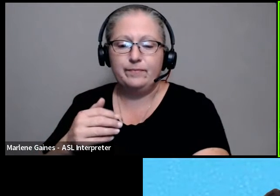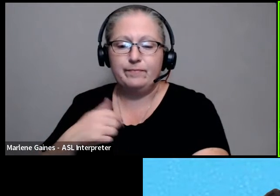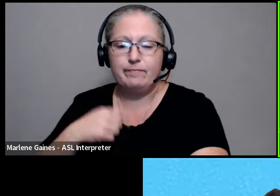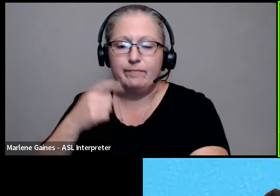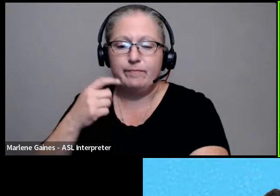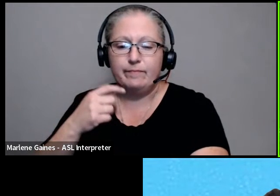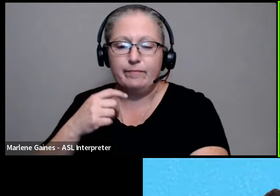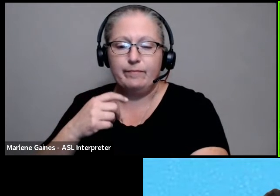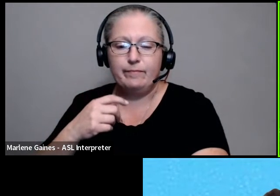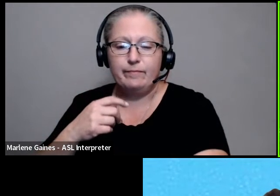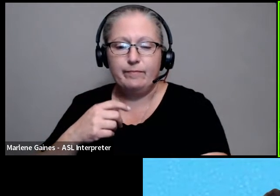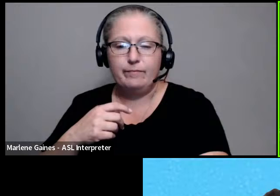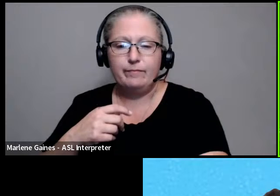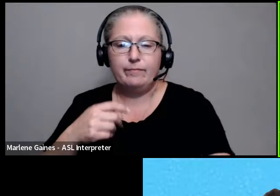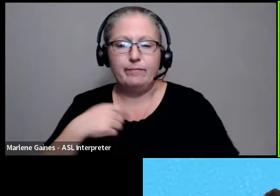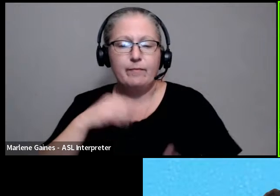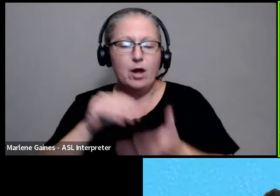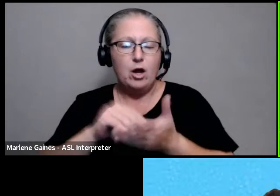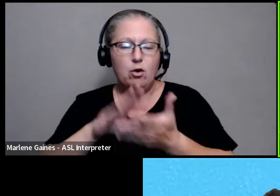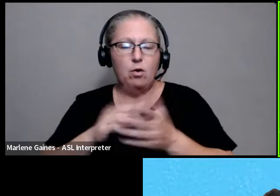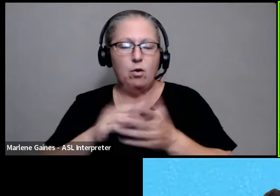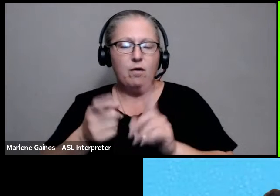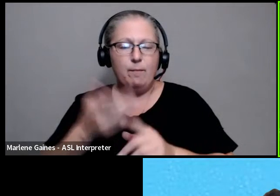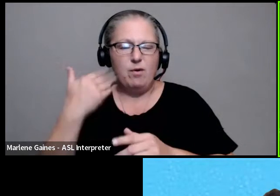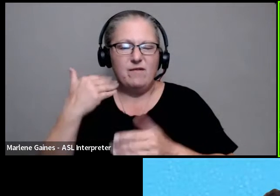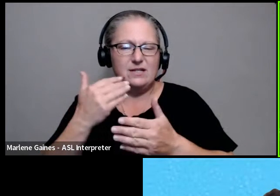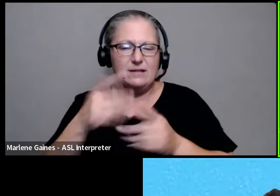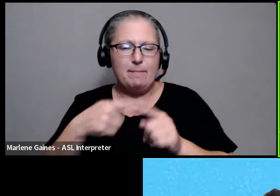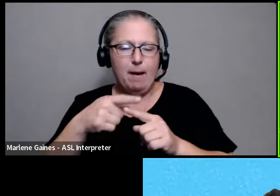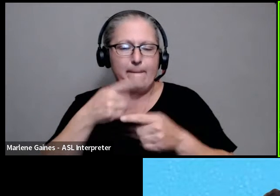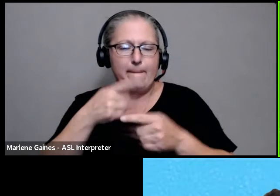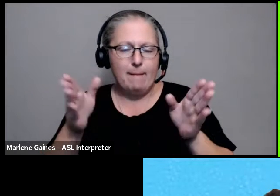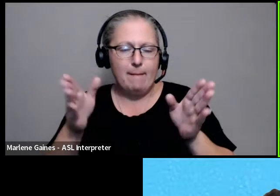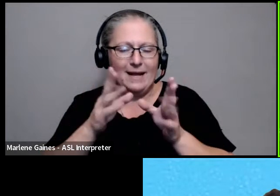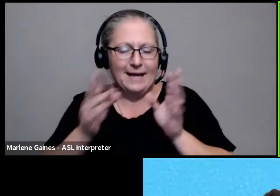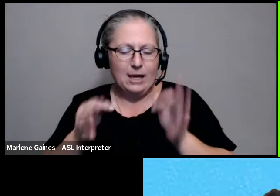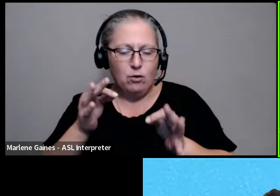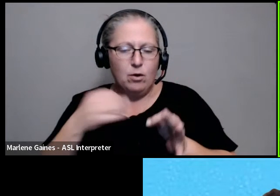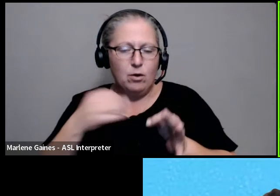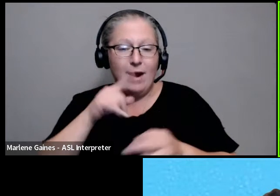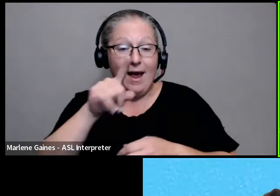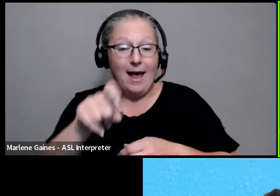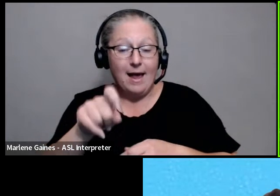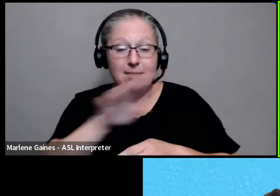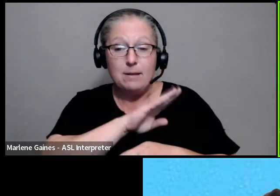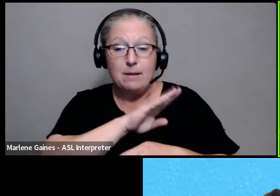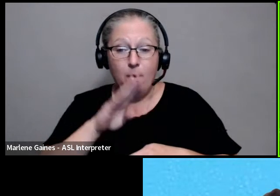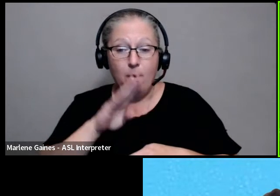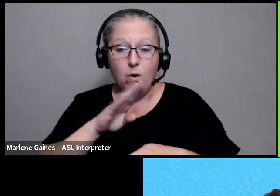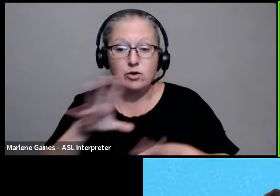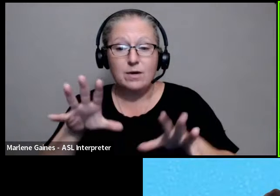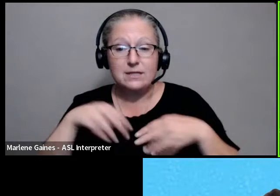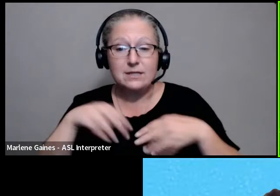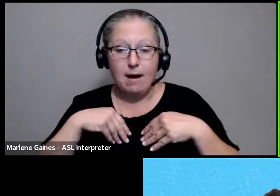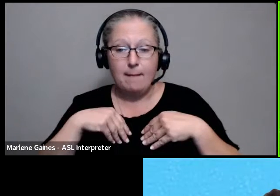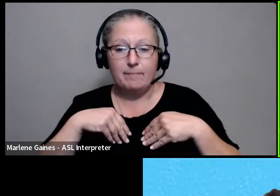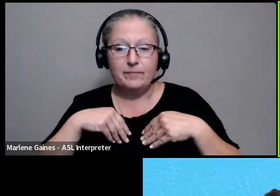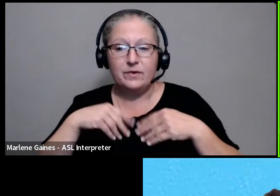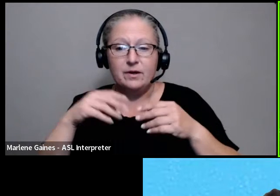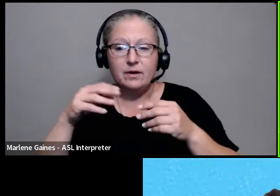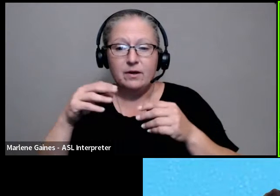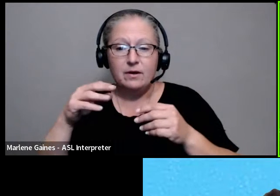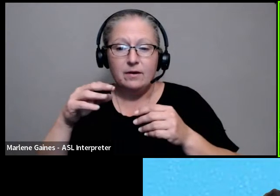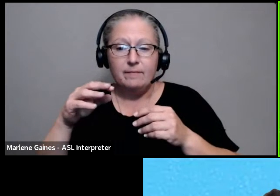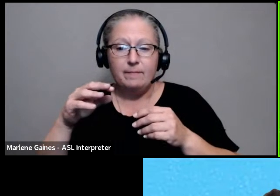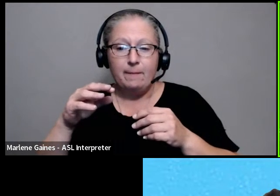in our previous item around the public hearing, we're asking the board to adopt